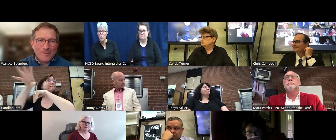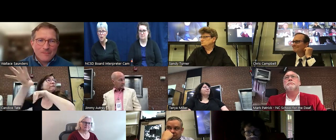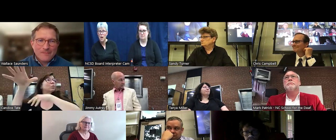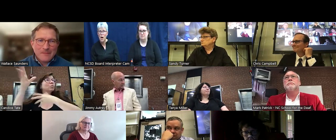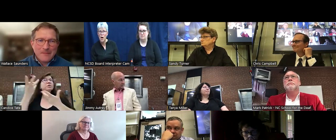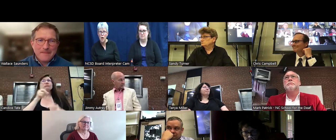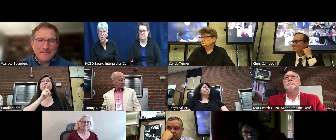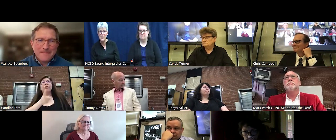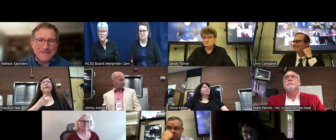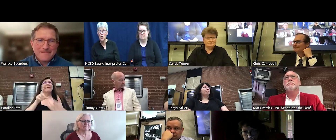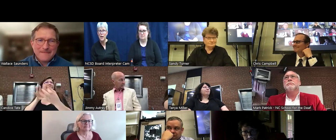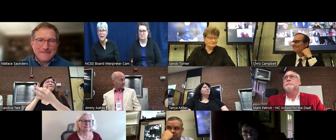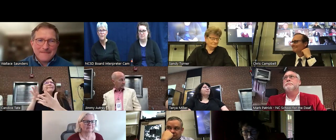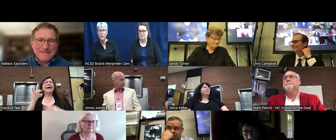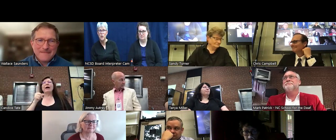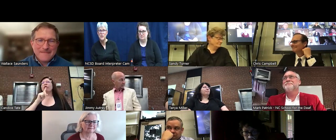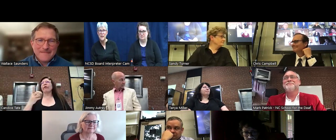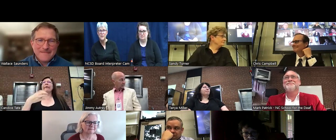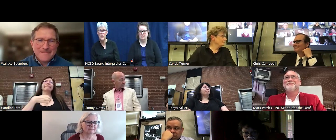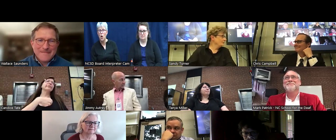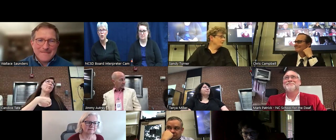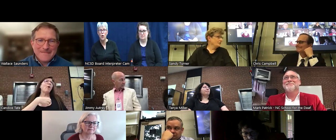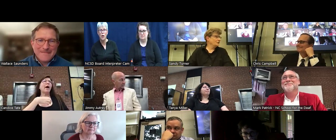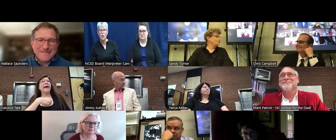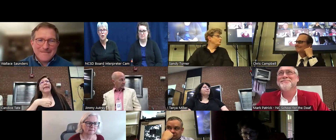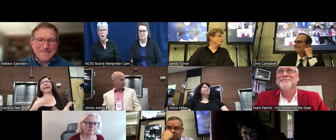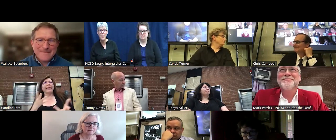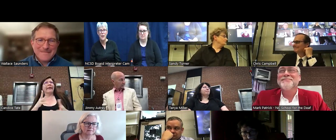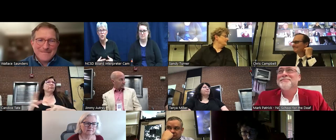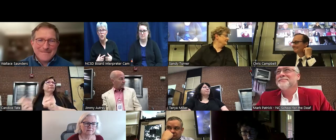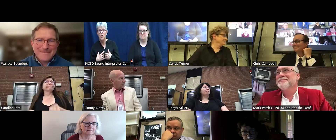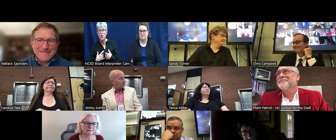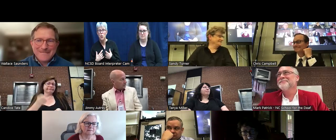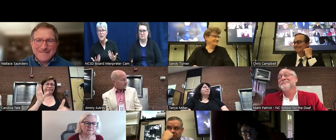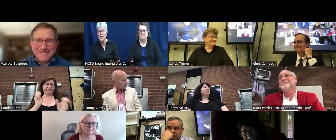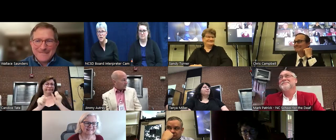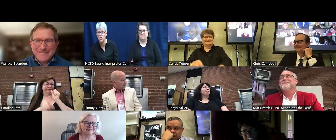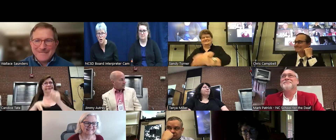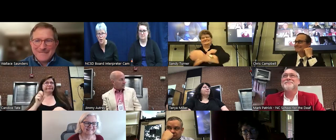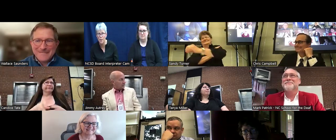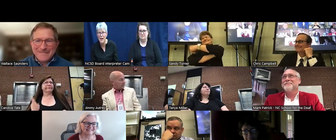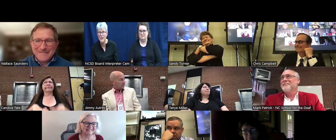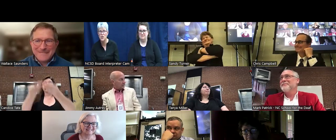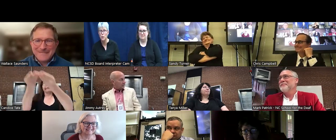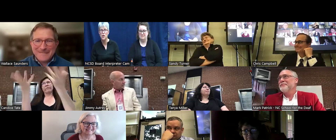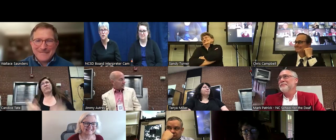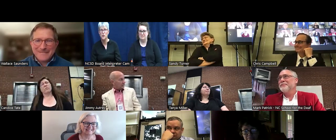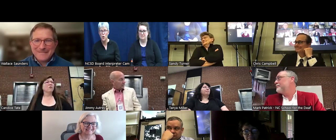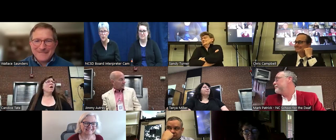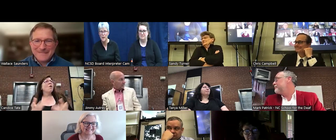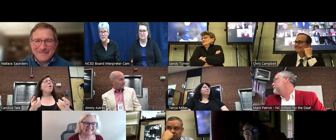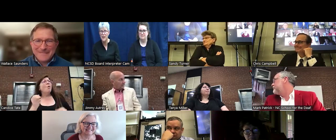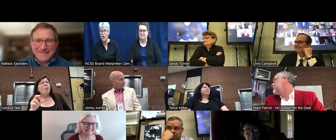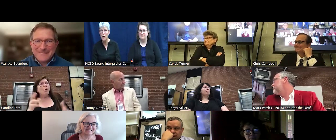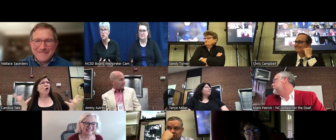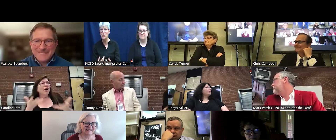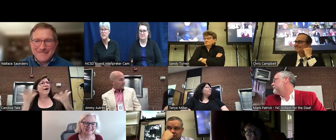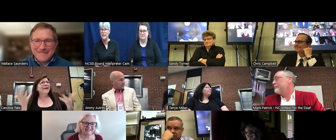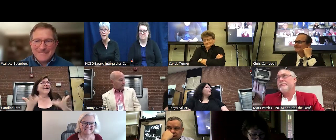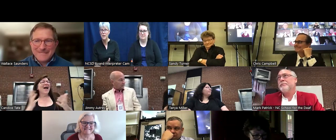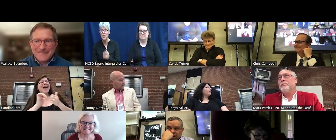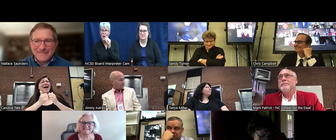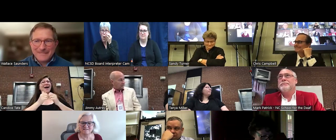due? Is it going to influence anything? Are we going to, I mean, do we share complaints? Do we just throw things in there and it's